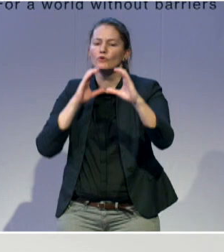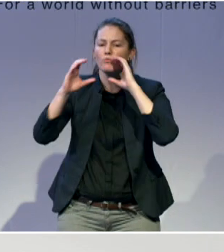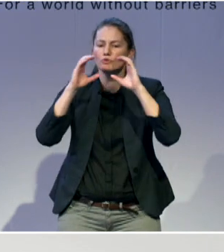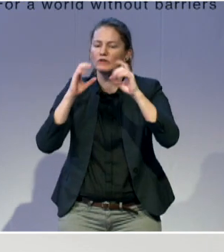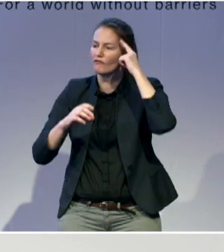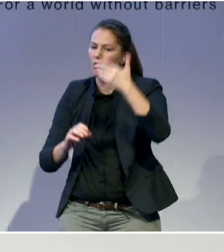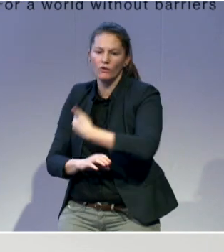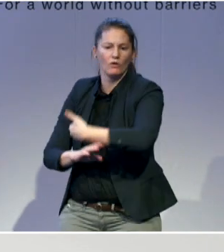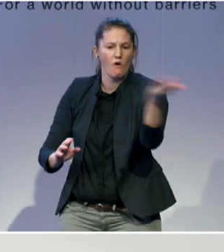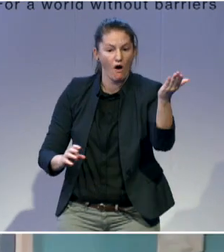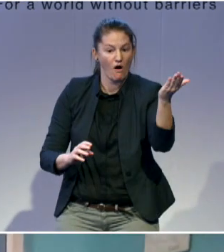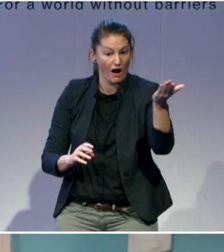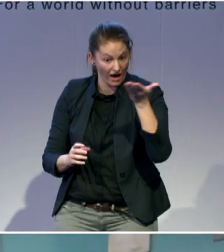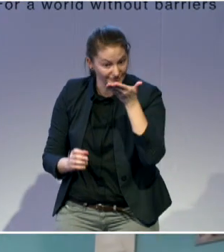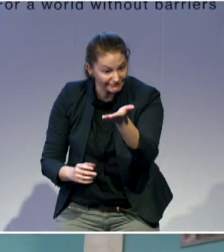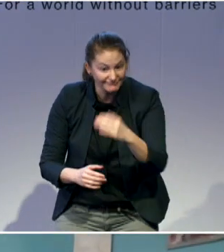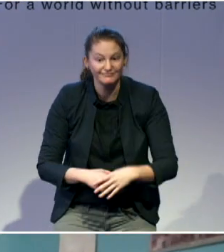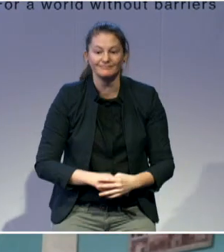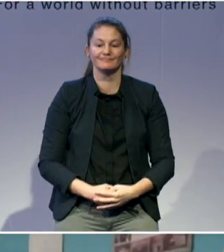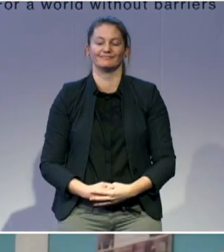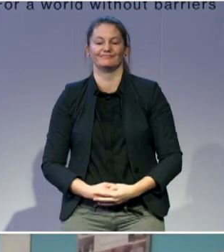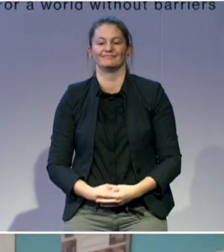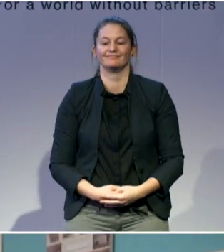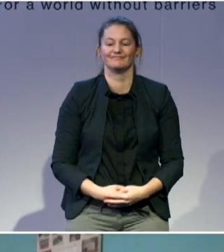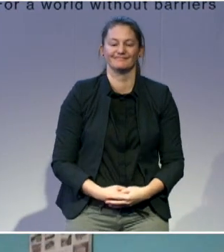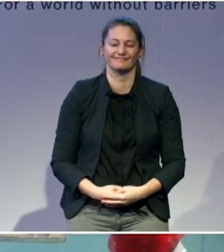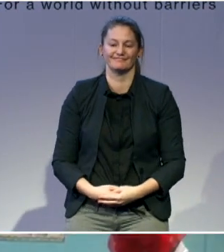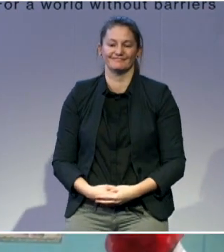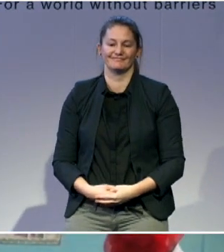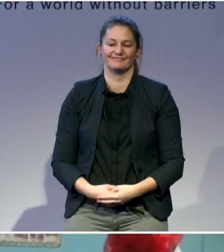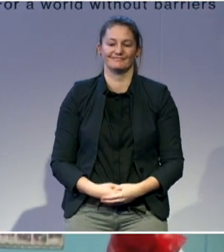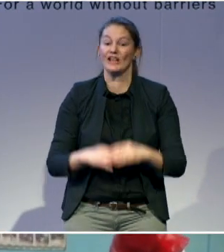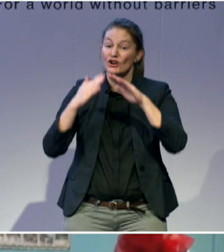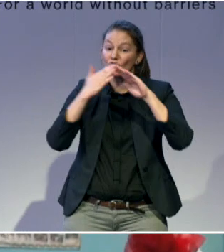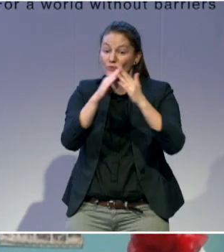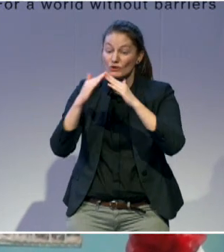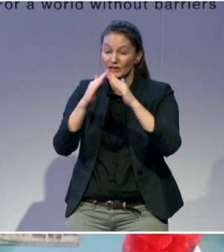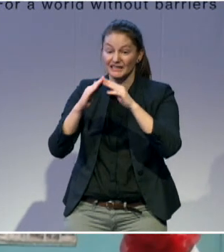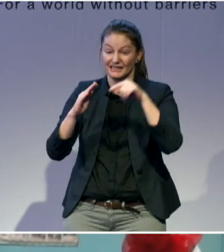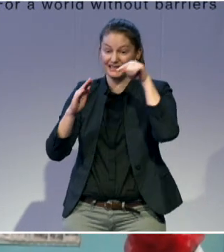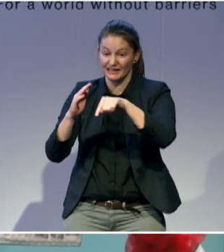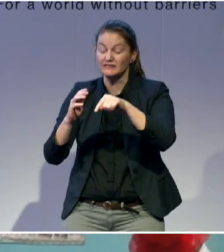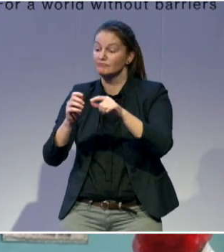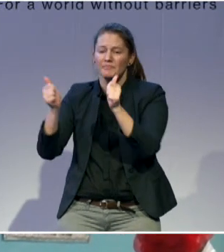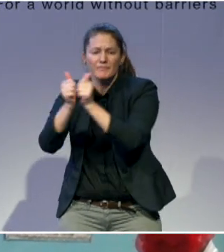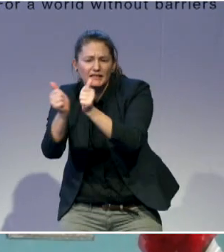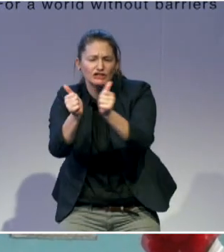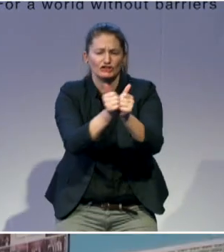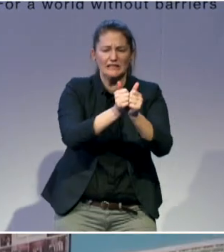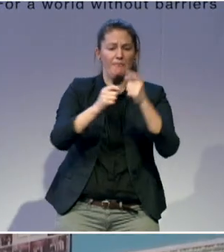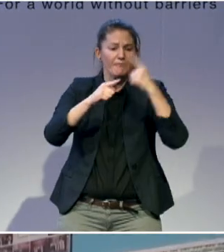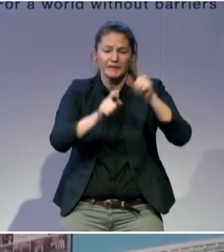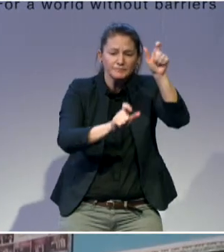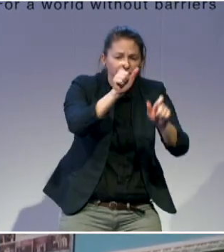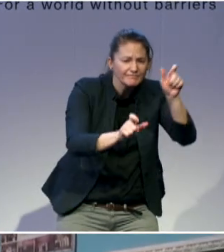Community for All partners with the central government and NGOs to support people with intellectual disabilities to live in the